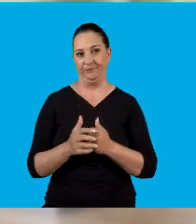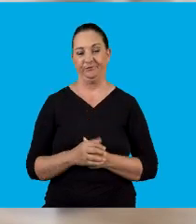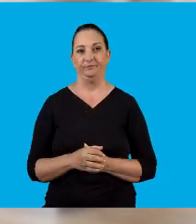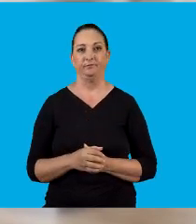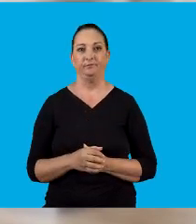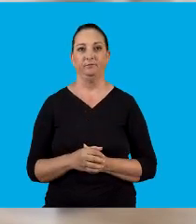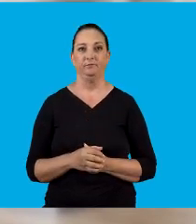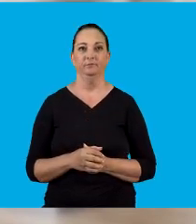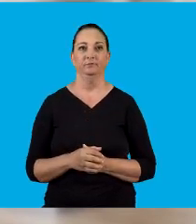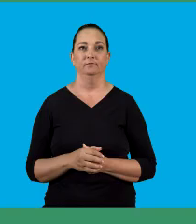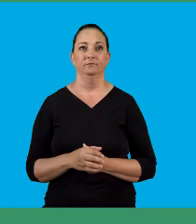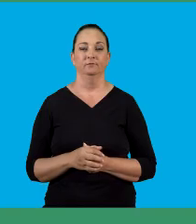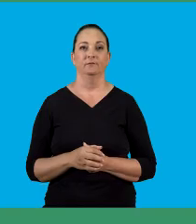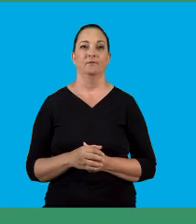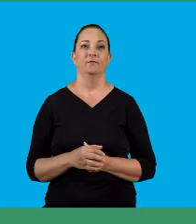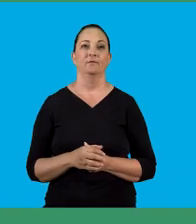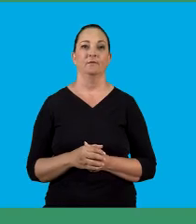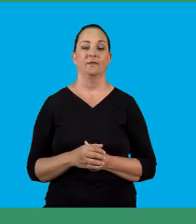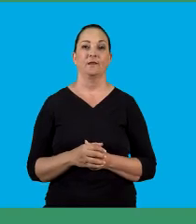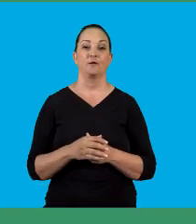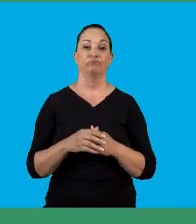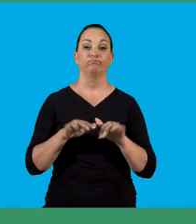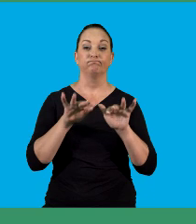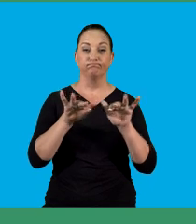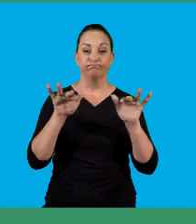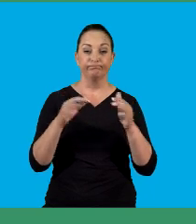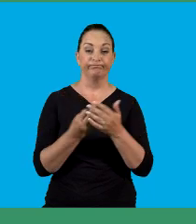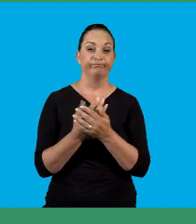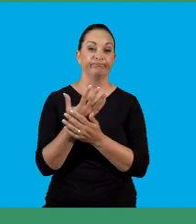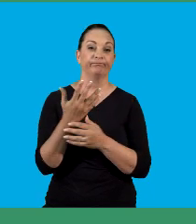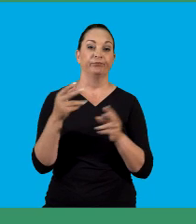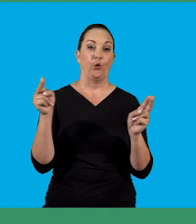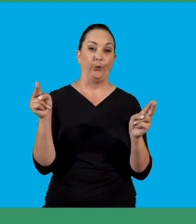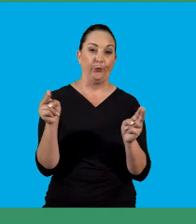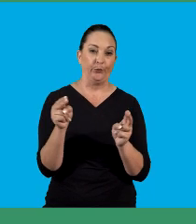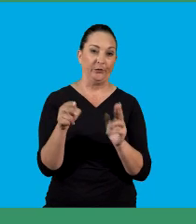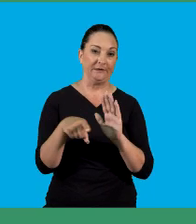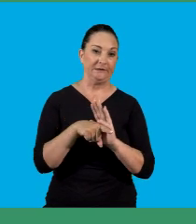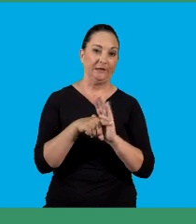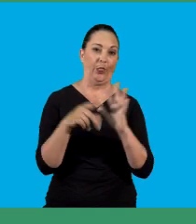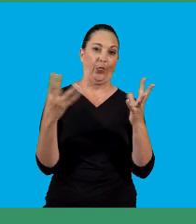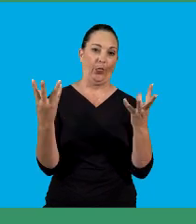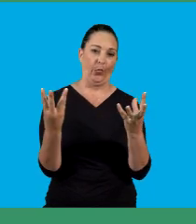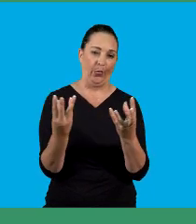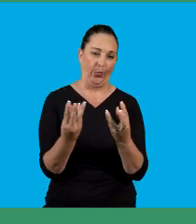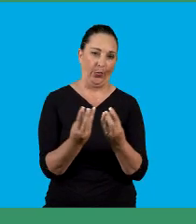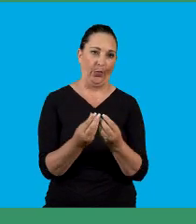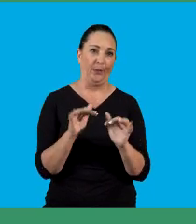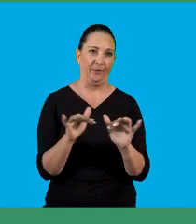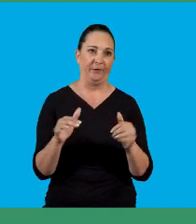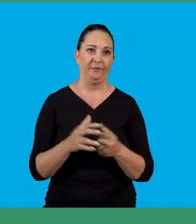move on. Negative impact of population growth. As the population of South Africa continues to